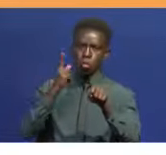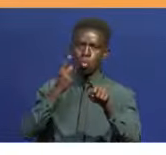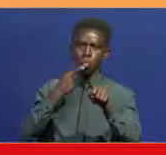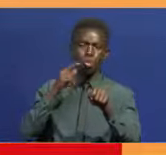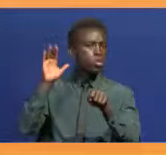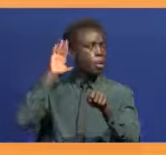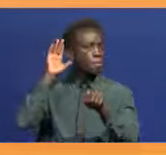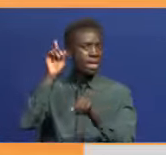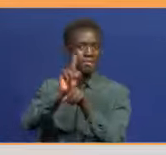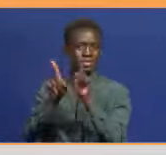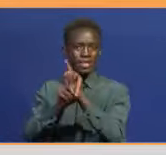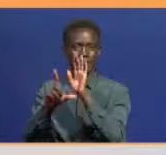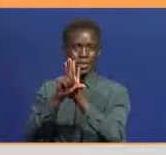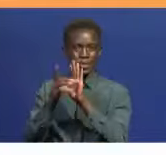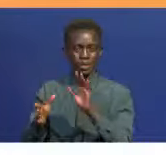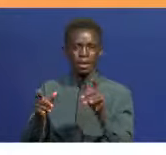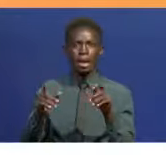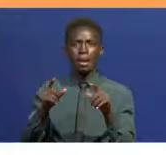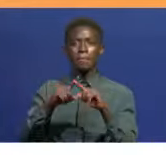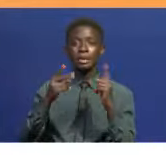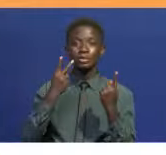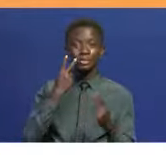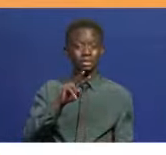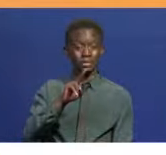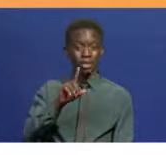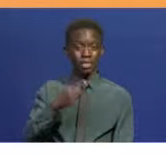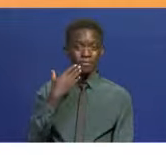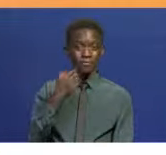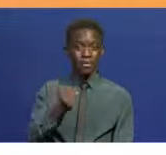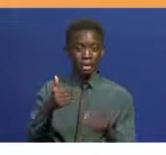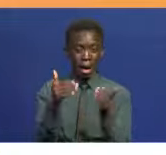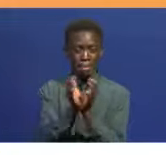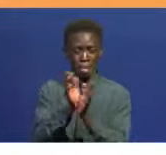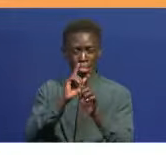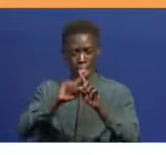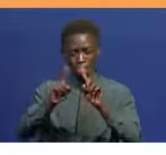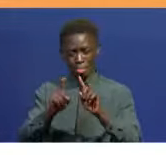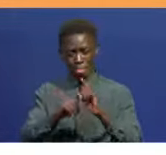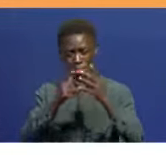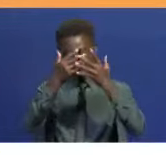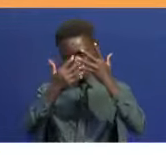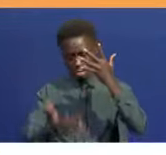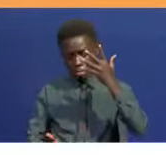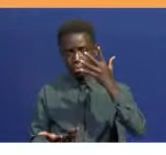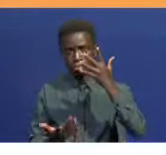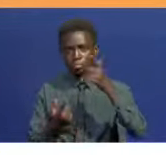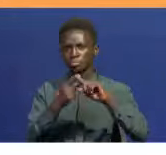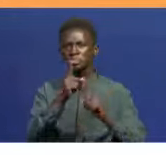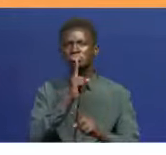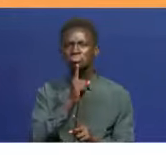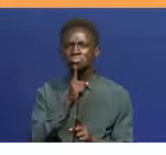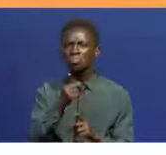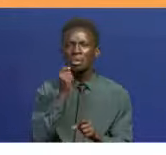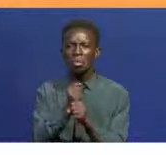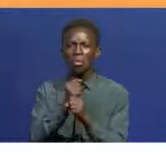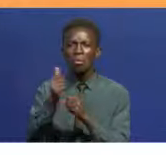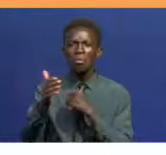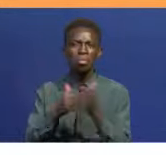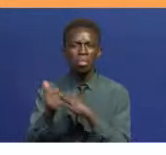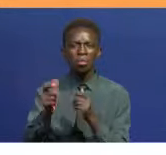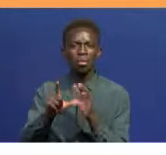to regulate these 2,500 and you say you are not operating without having been licensed by the